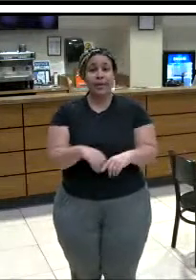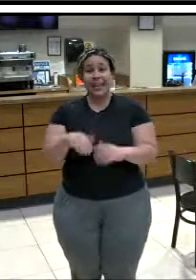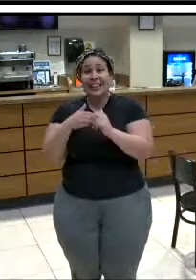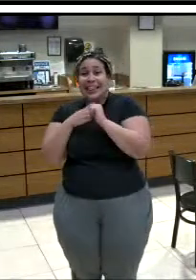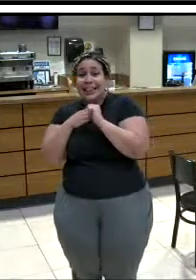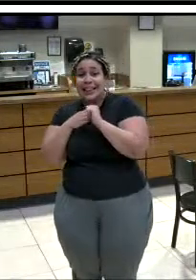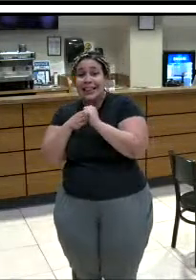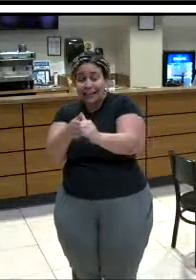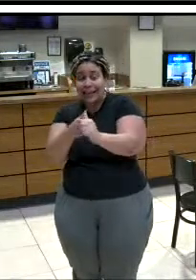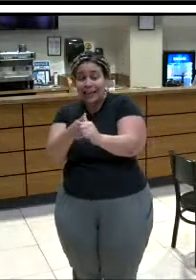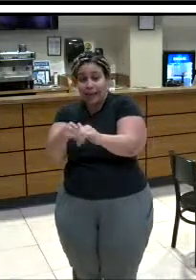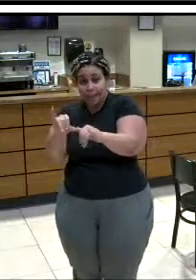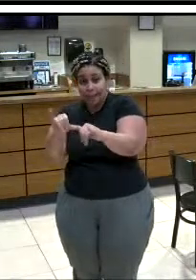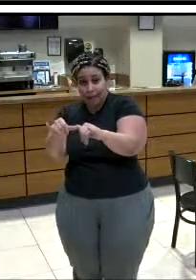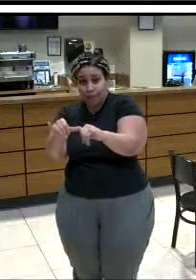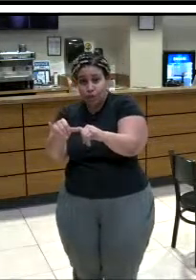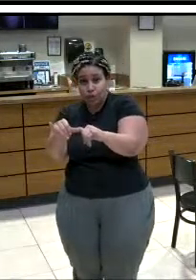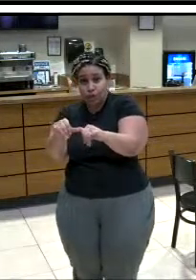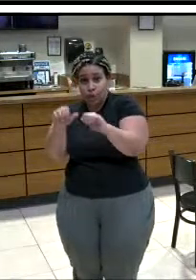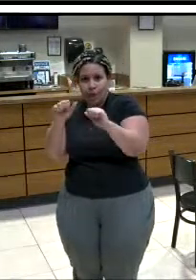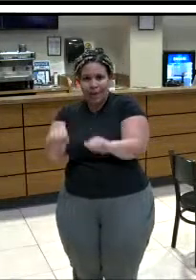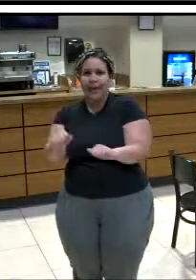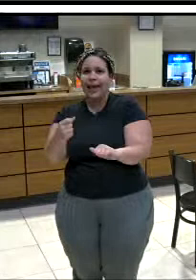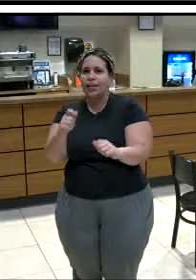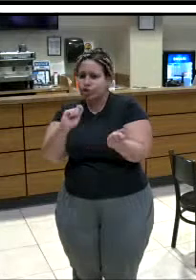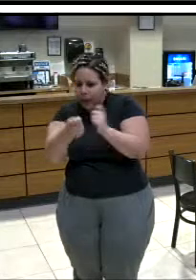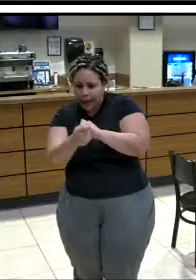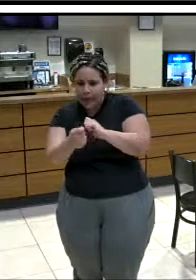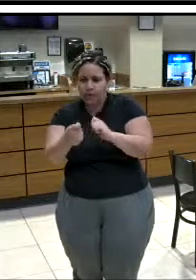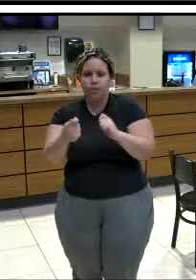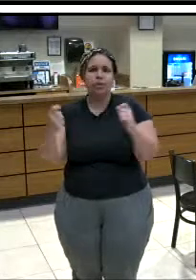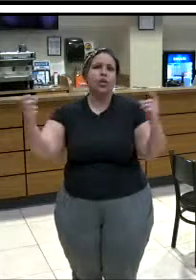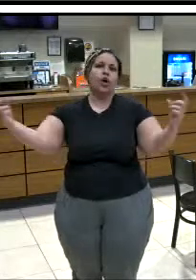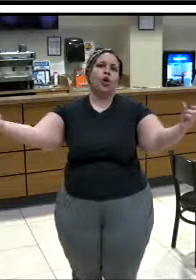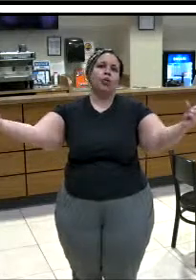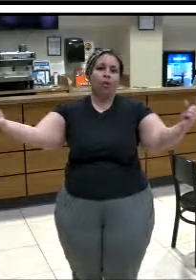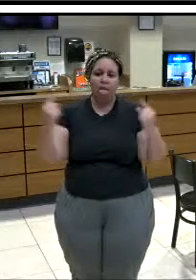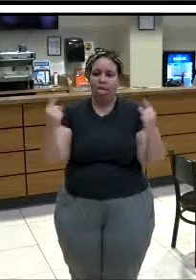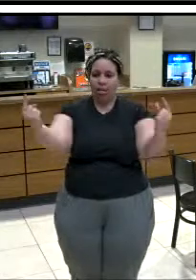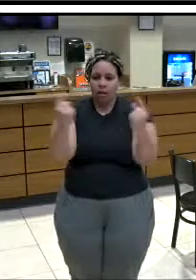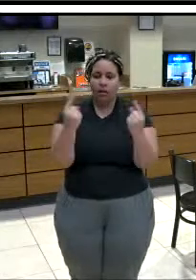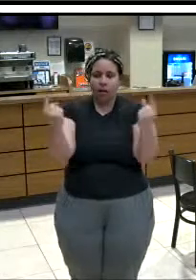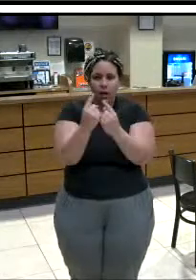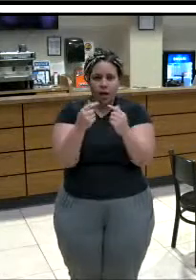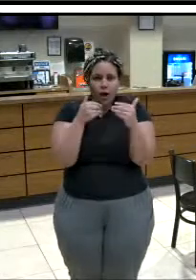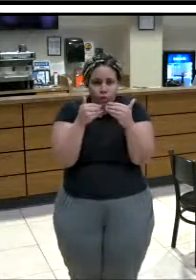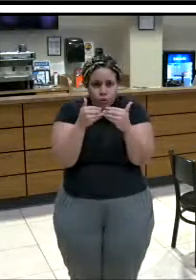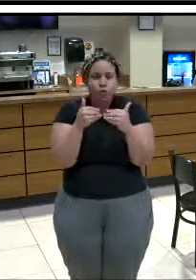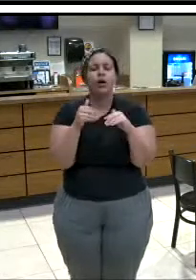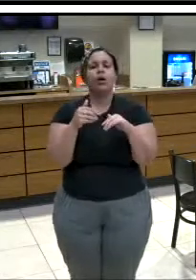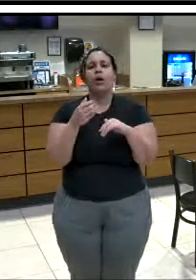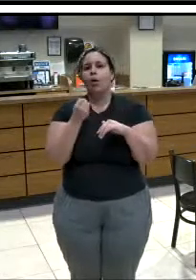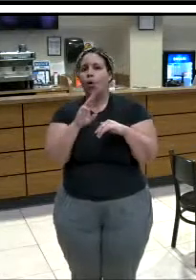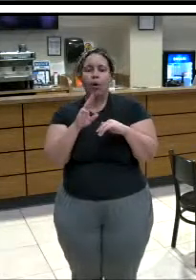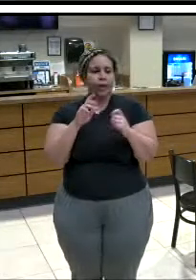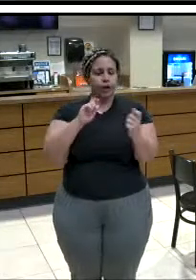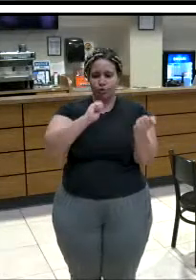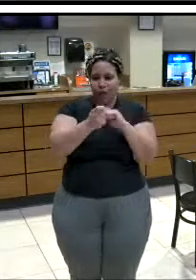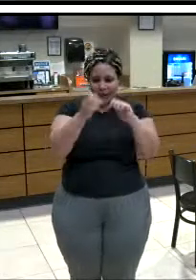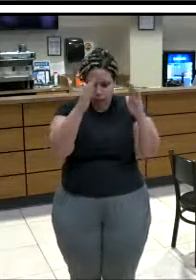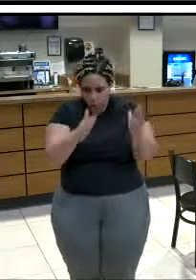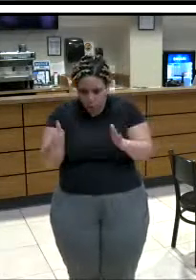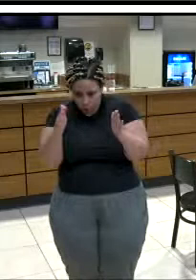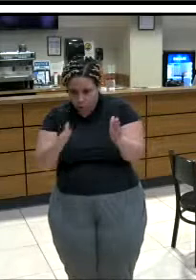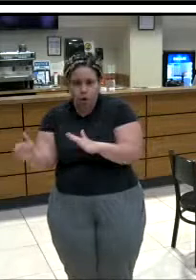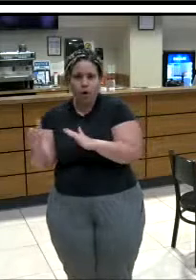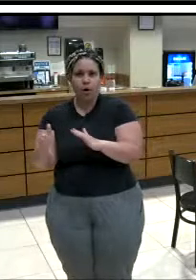say, yes, you all should get closer together. We can say, actually, you should reorder yourselves. So all you need to do is stand next to each